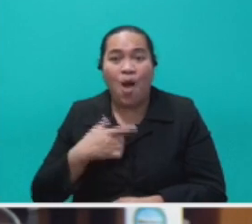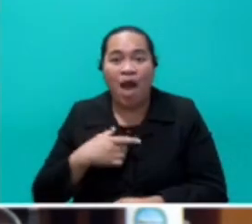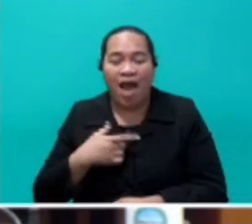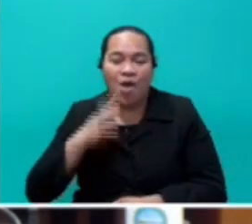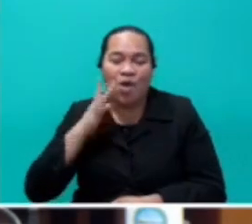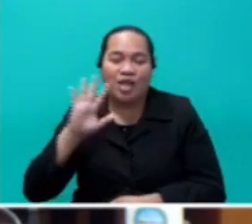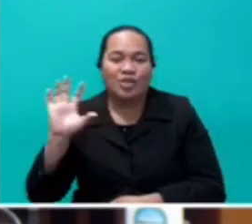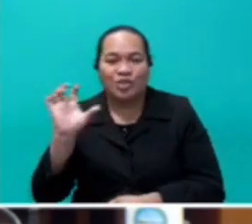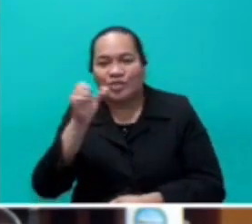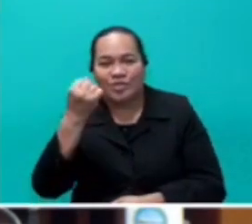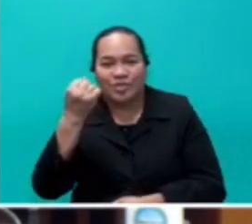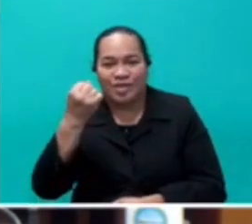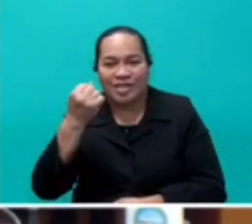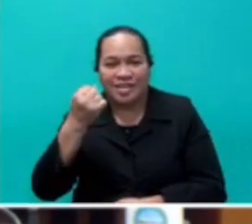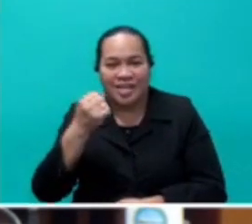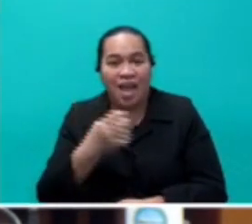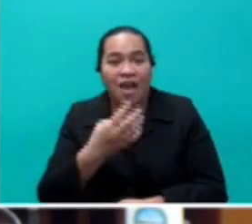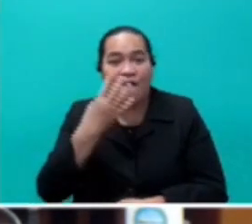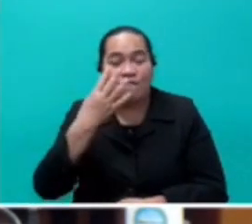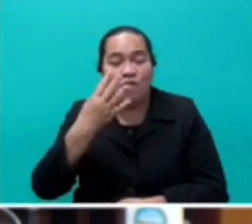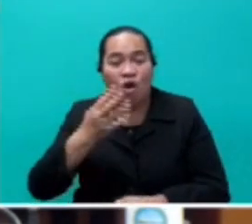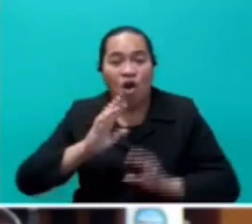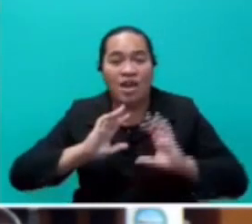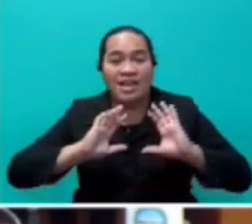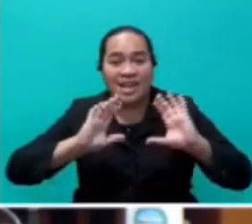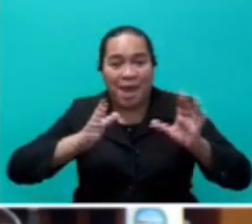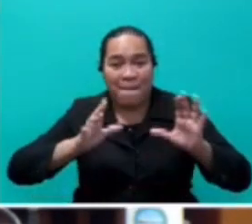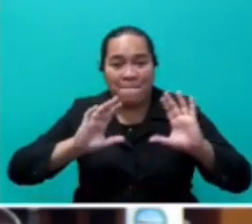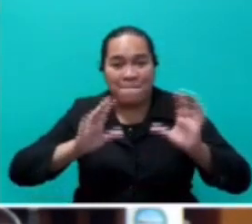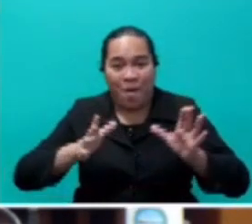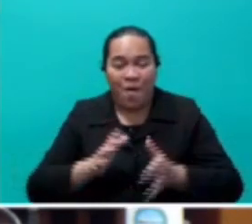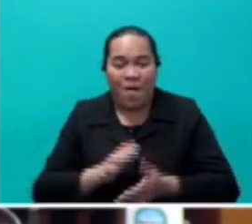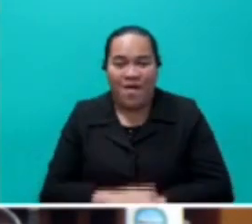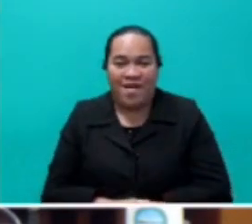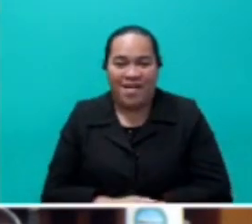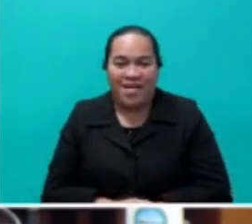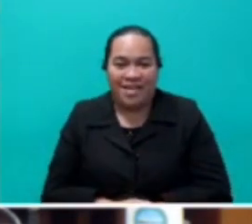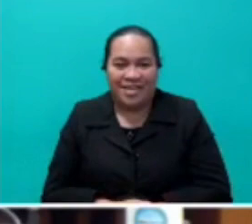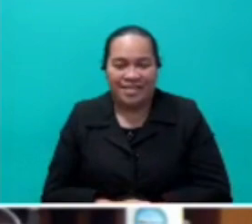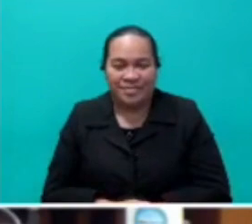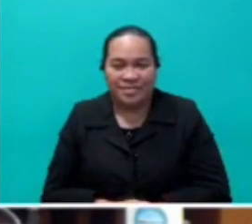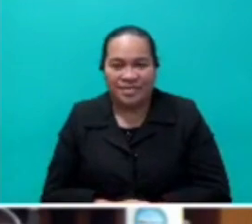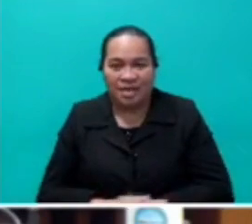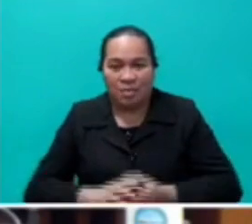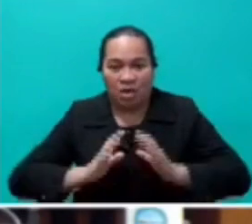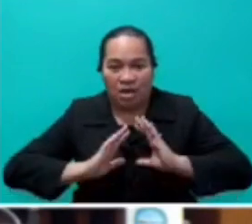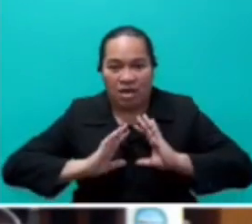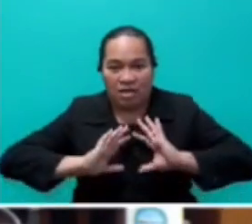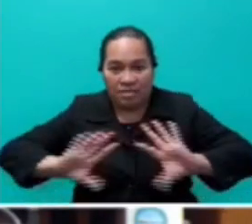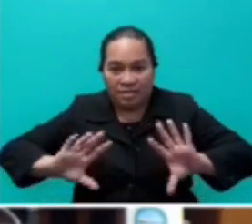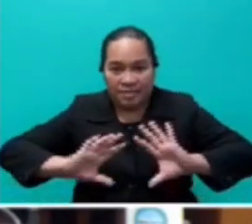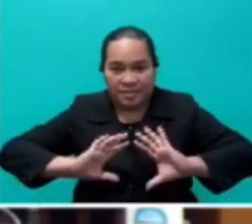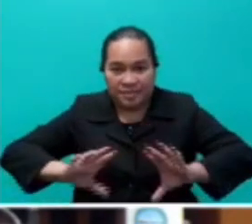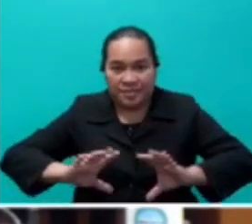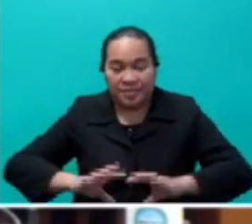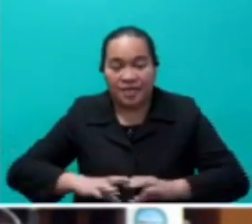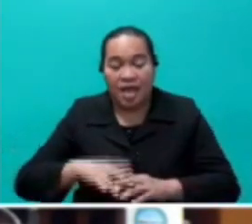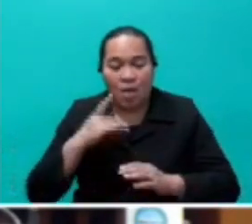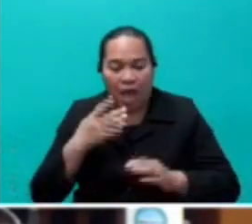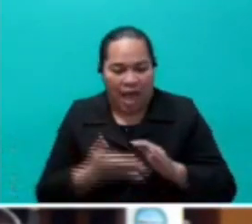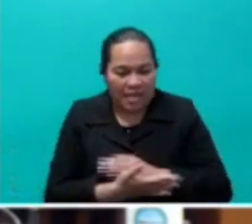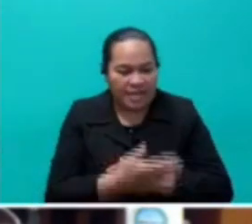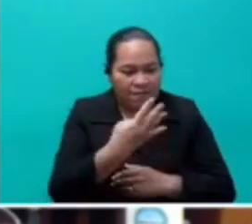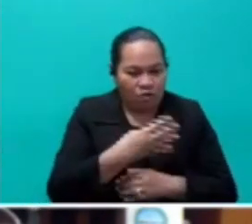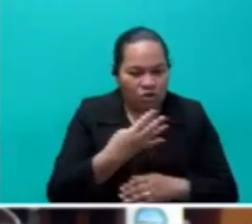the 4 netball titles that was available in the girls' grade, under 14, under 15,